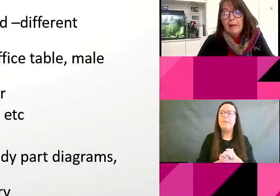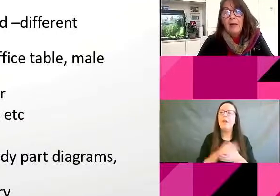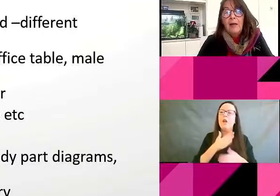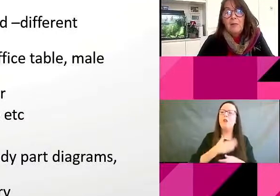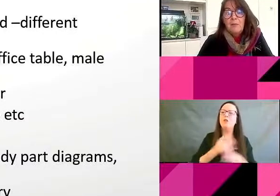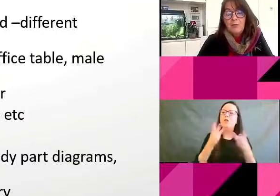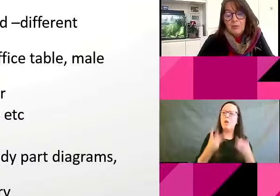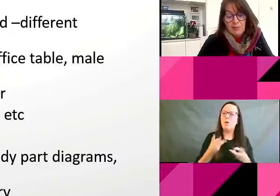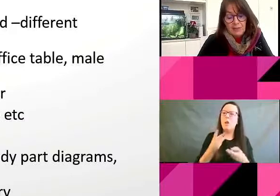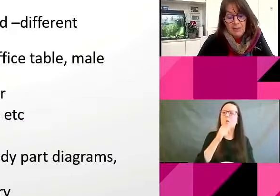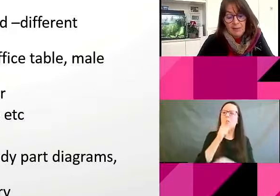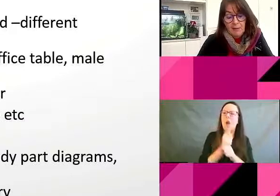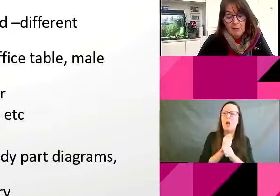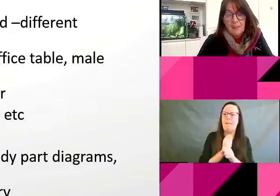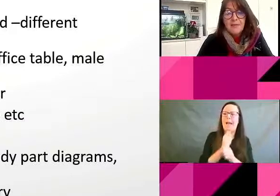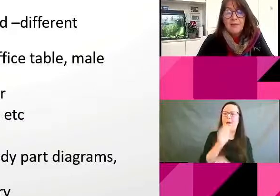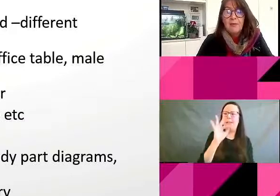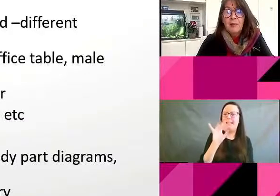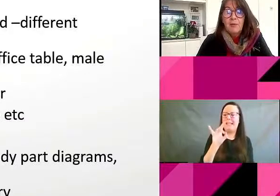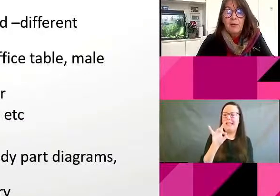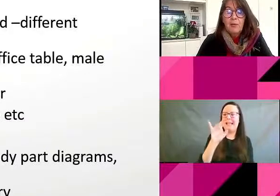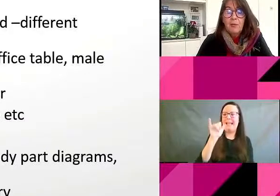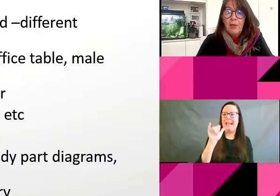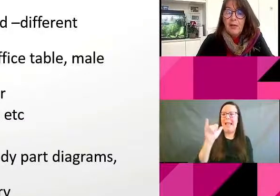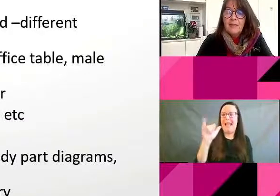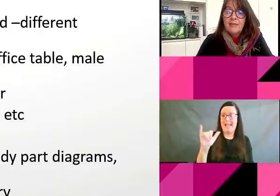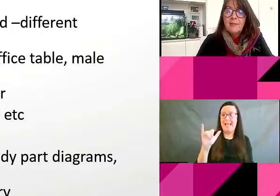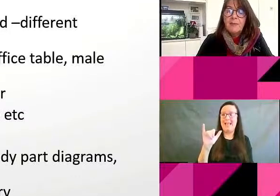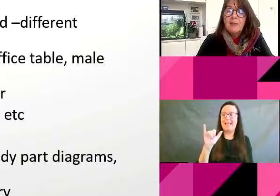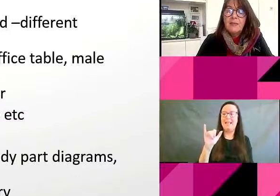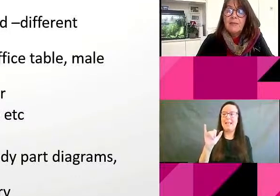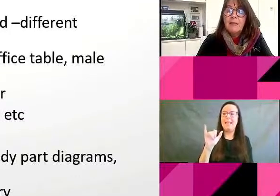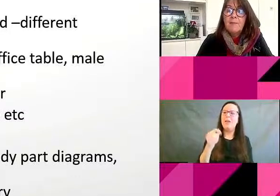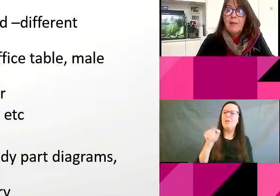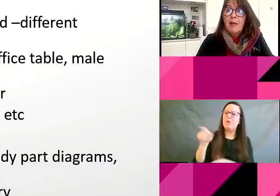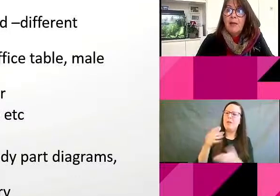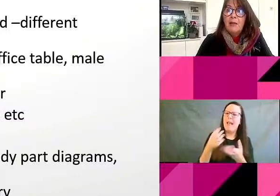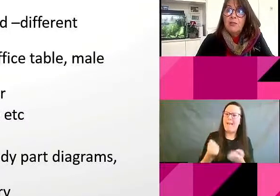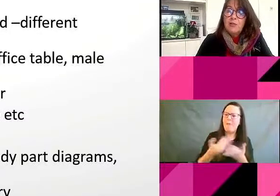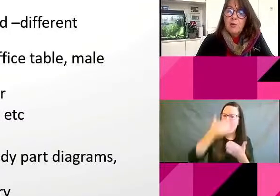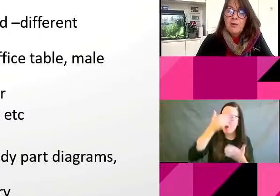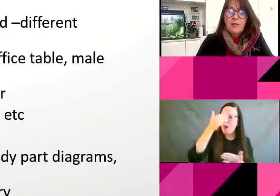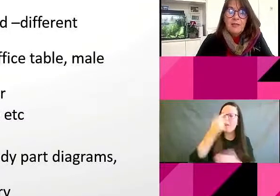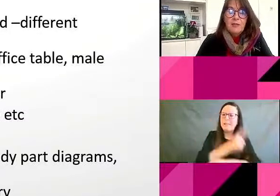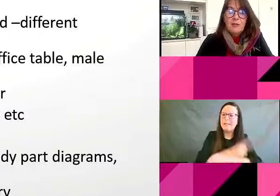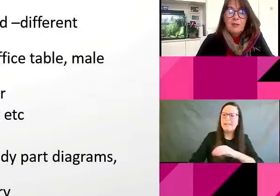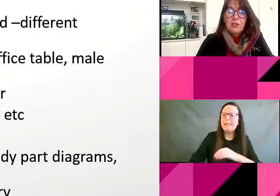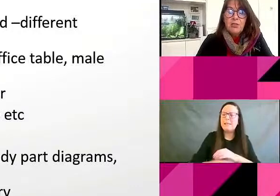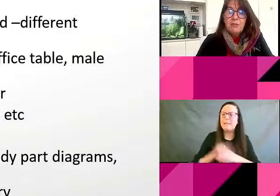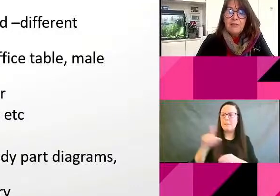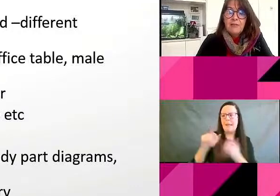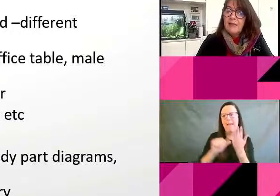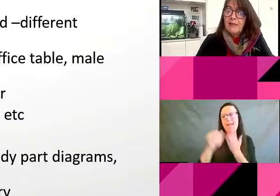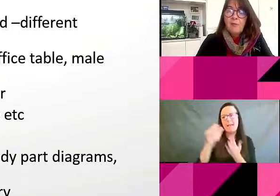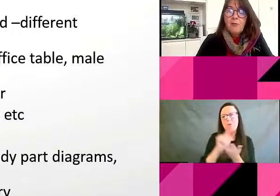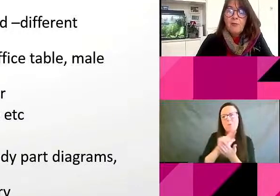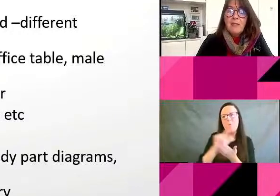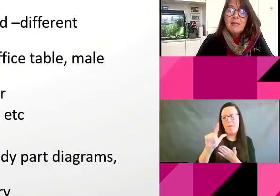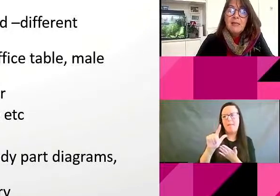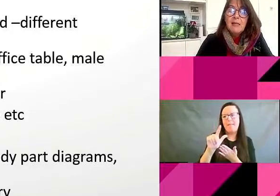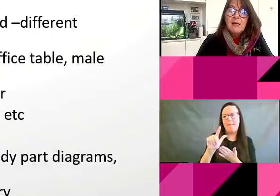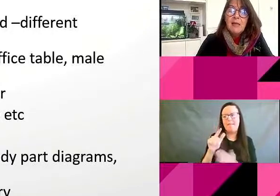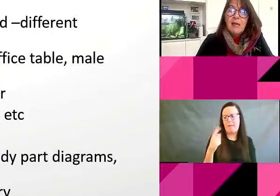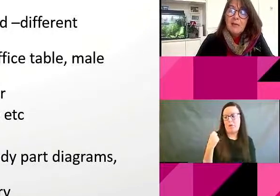Kay. She was a young girl that I worked with learning disability. She was 12 years old. She'd recently come